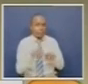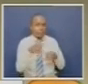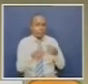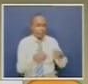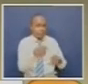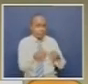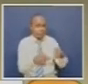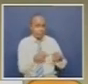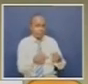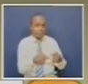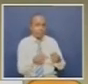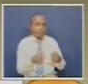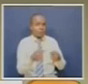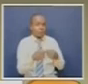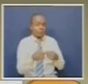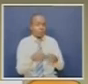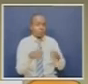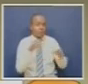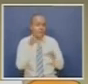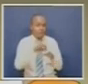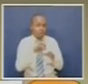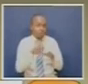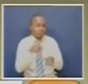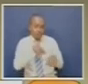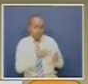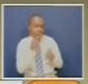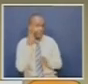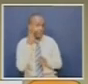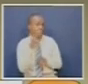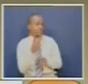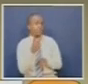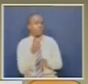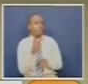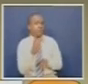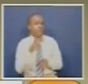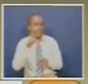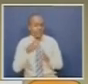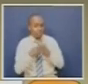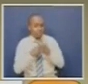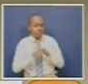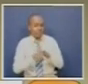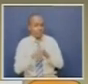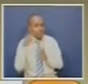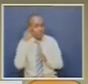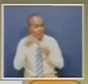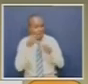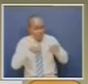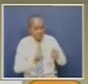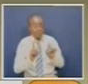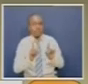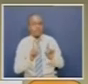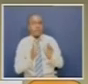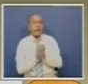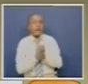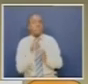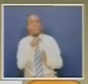towards 0 hour, they are seeing the need to start thinking a lot more about themselves, and is basically saying